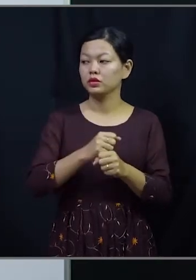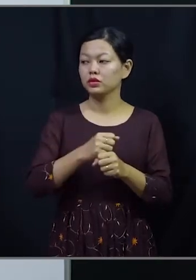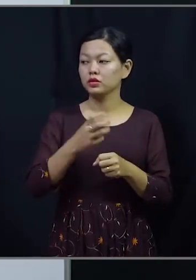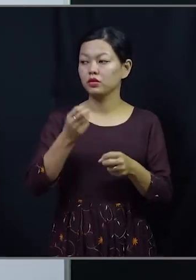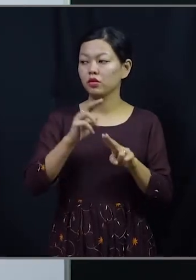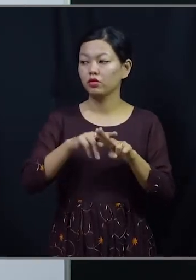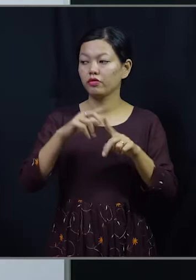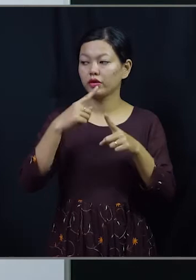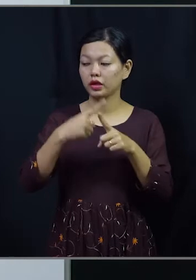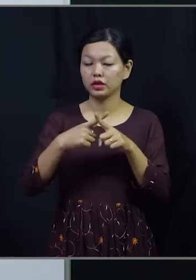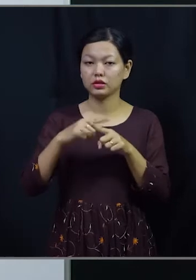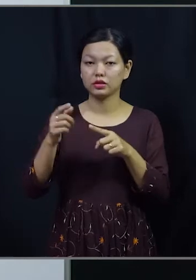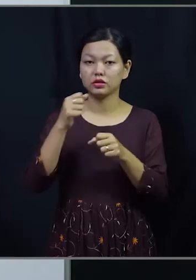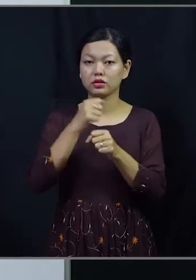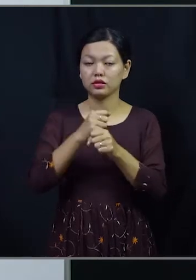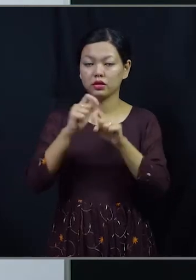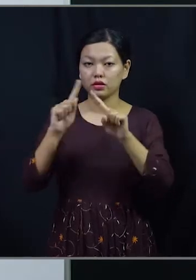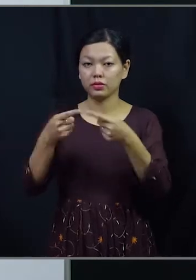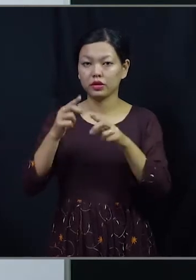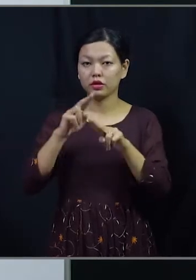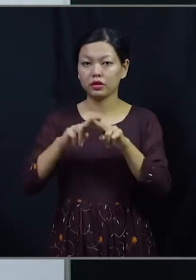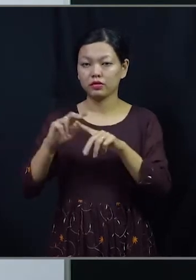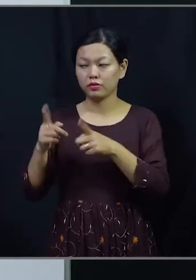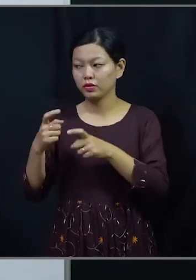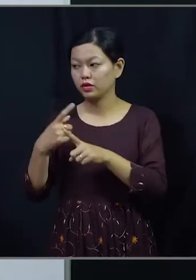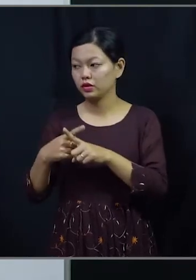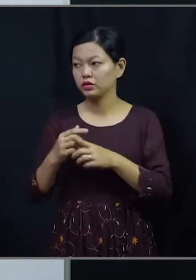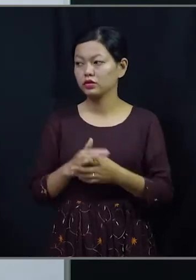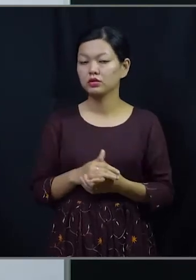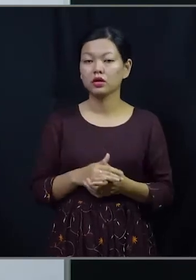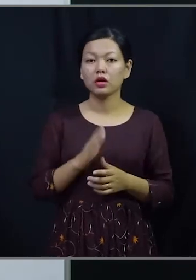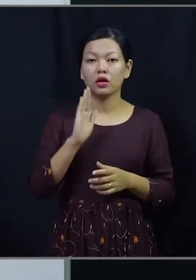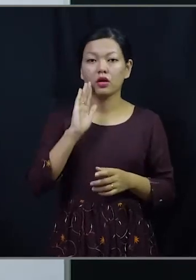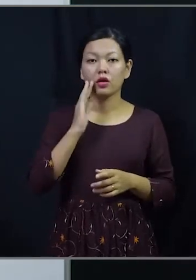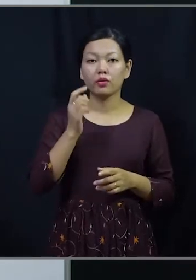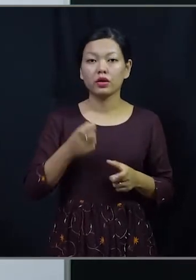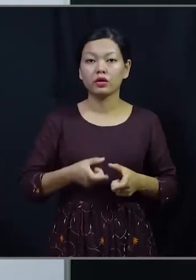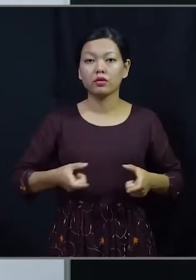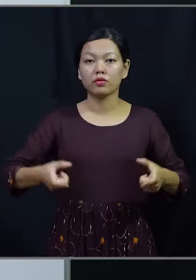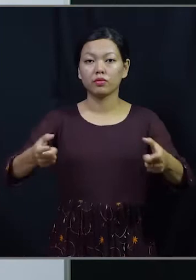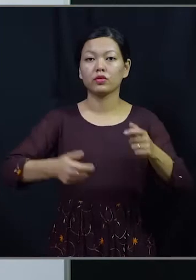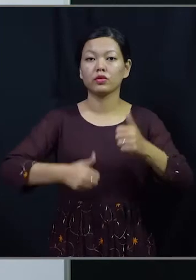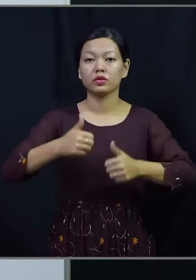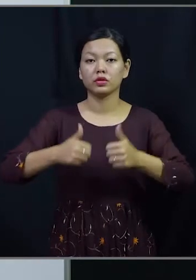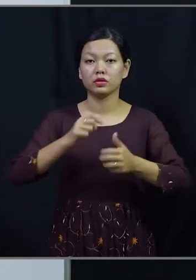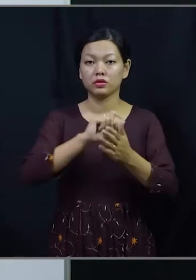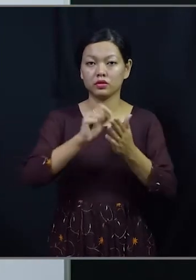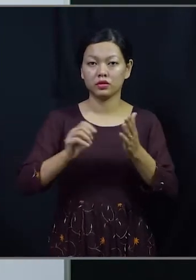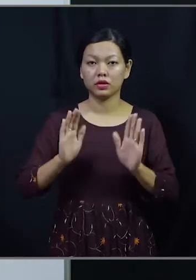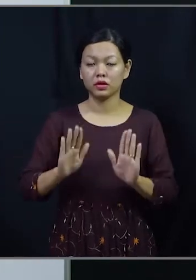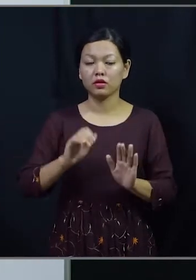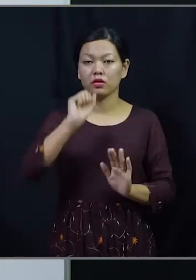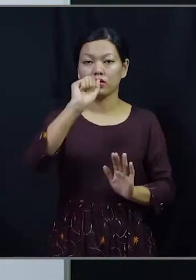an example also. Like every one of you will be writing your board examination. In there, you will be assigned a roll number,